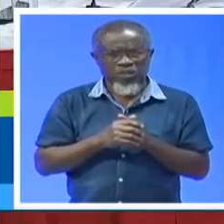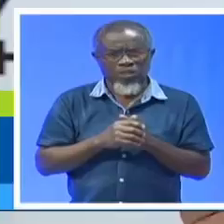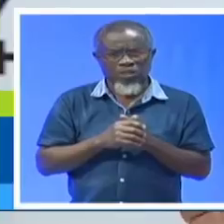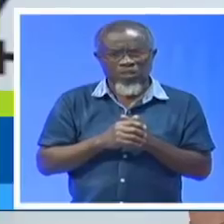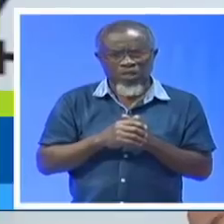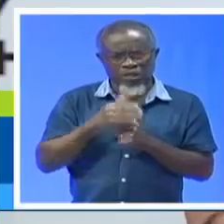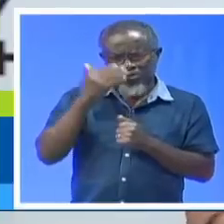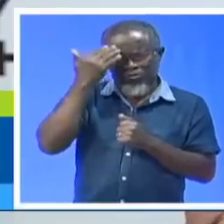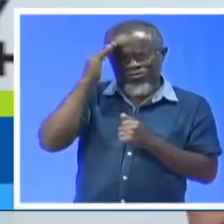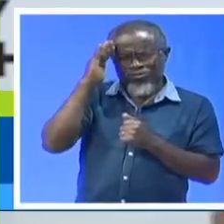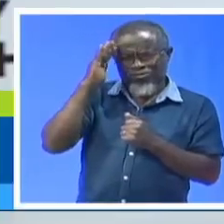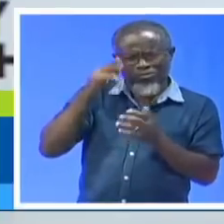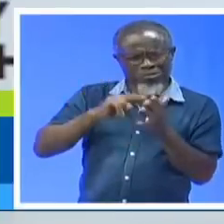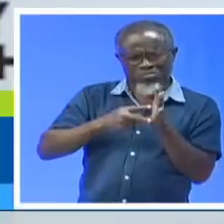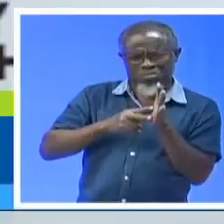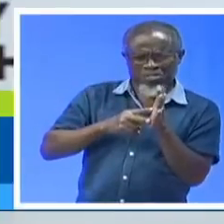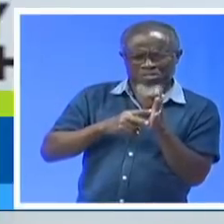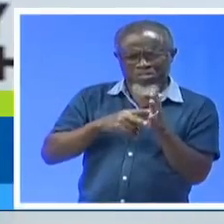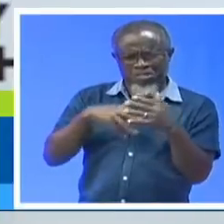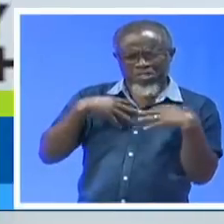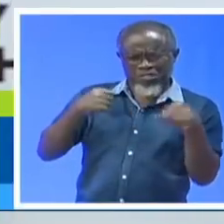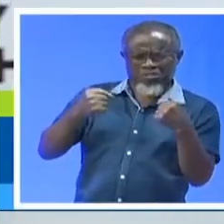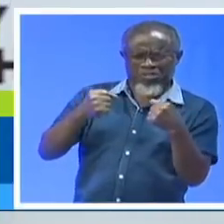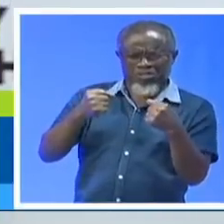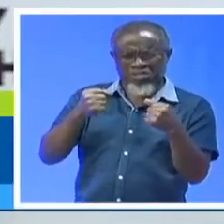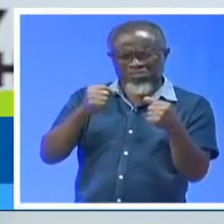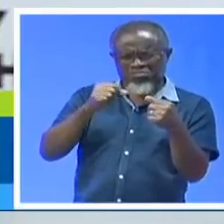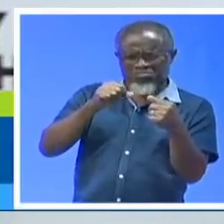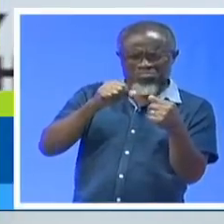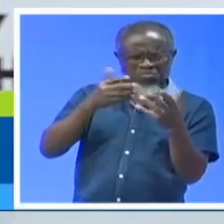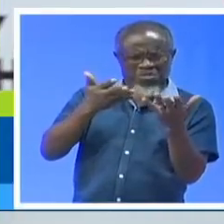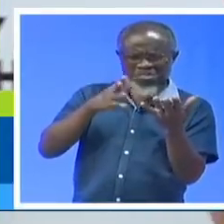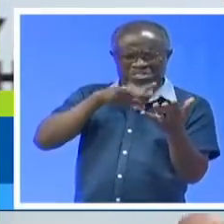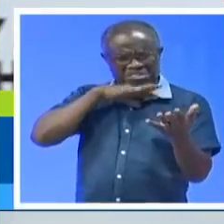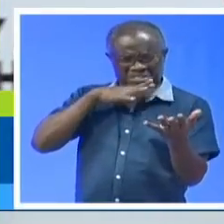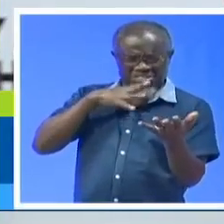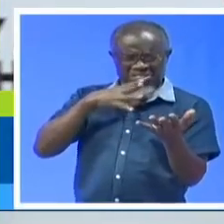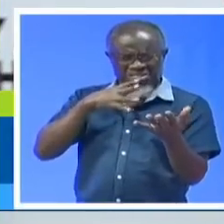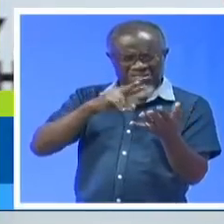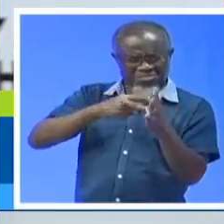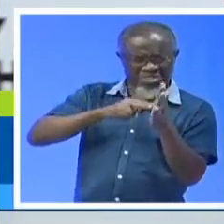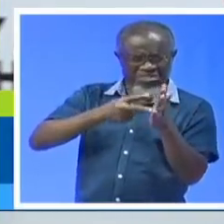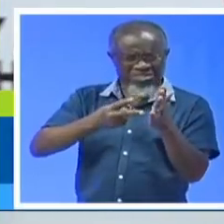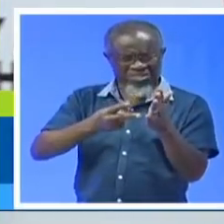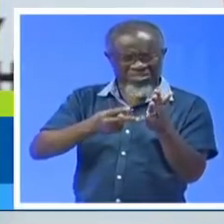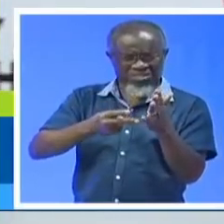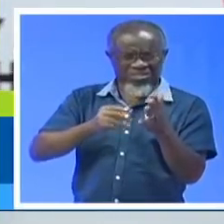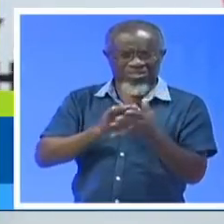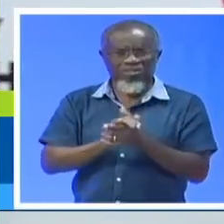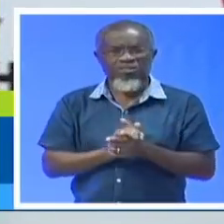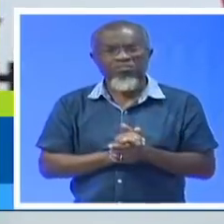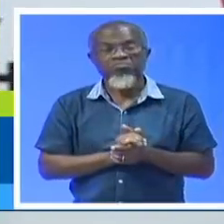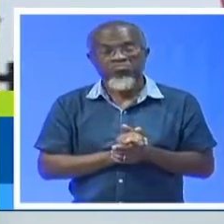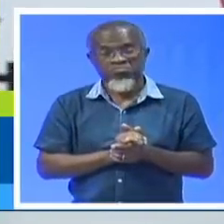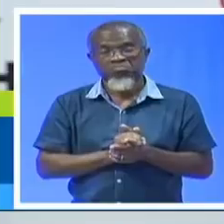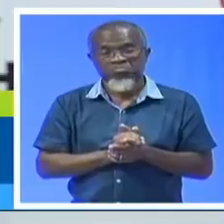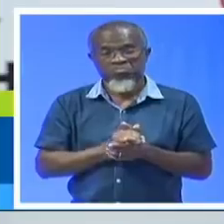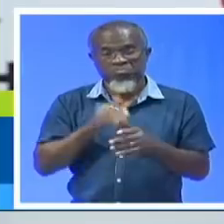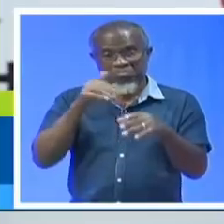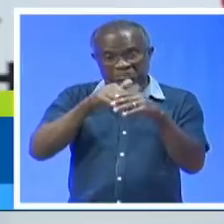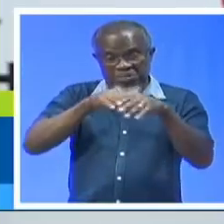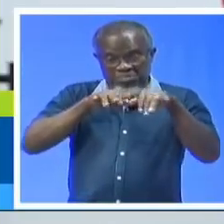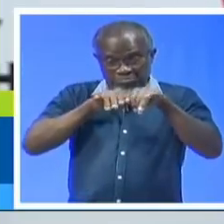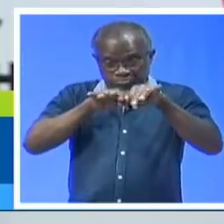mess, but my information is that in a pandemic, we are doing the best that we